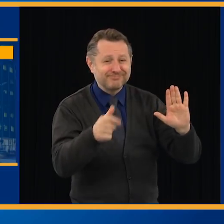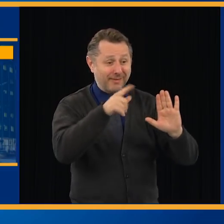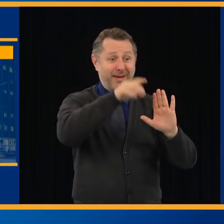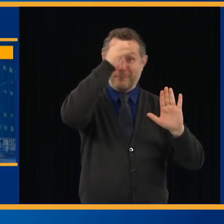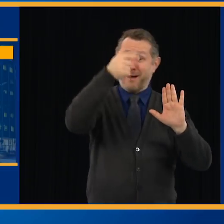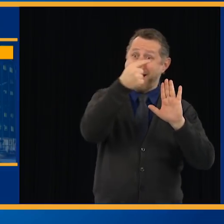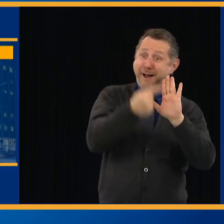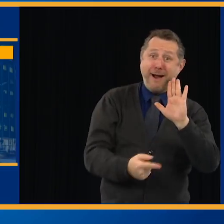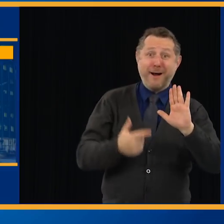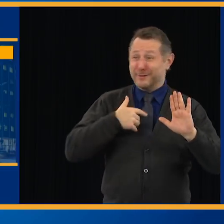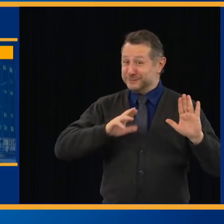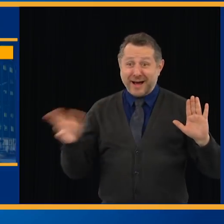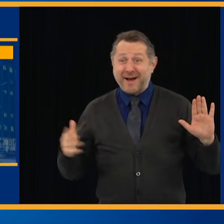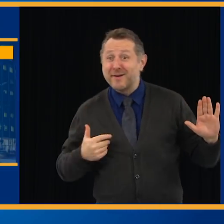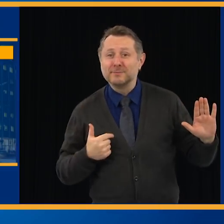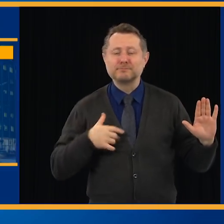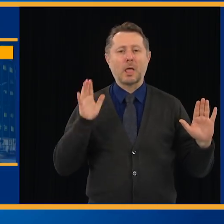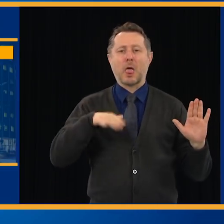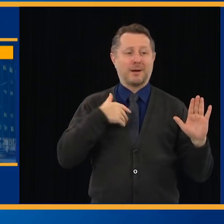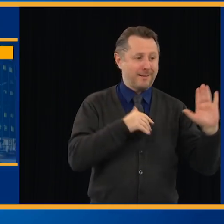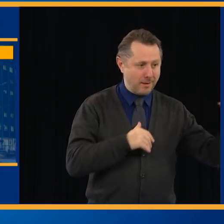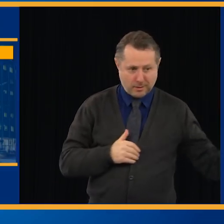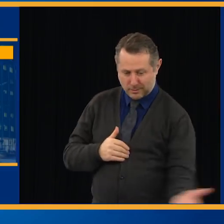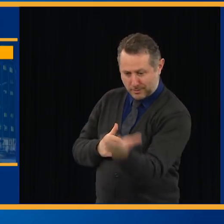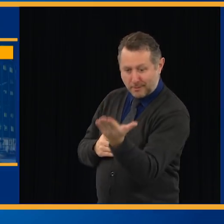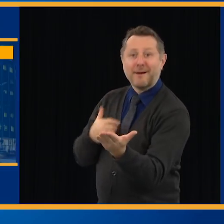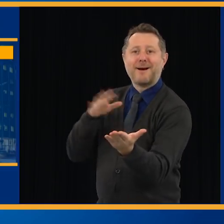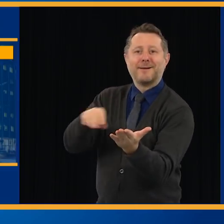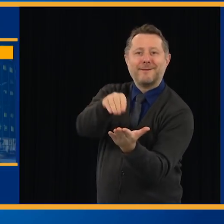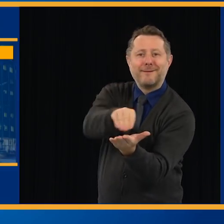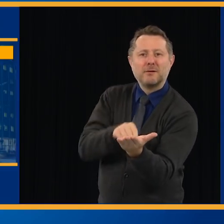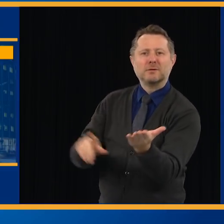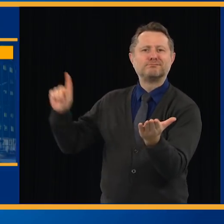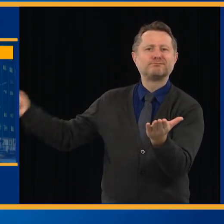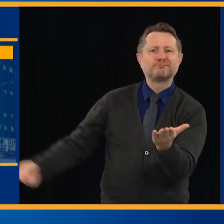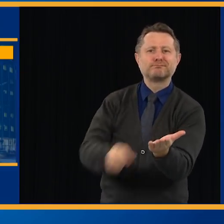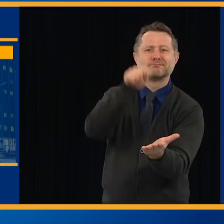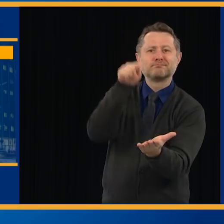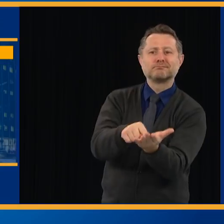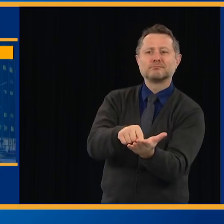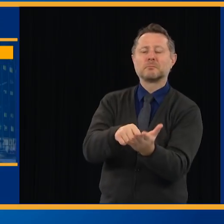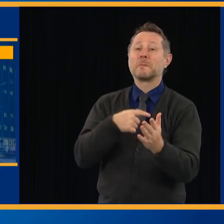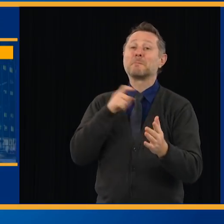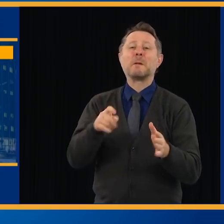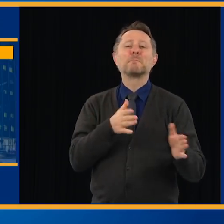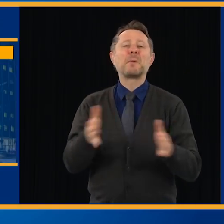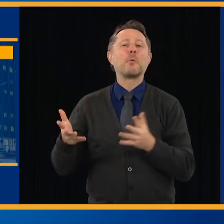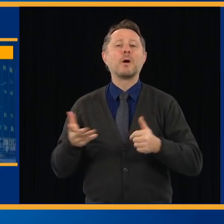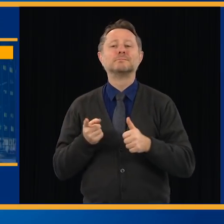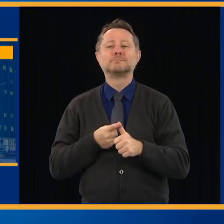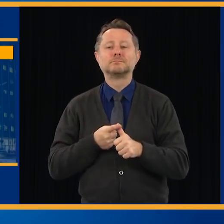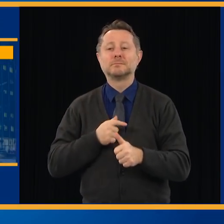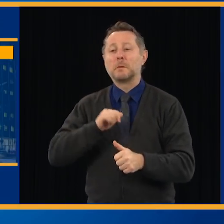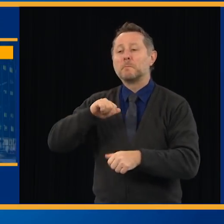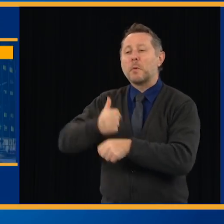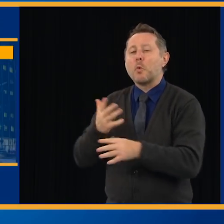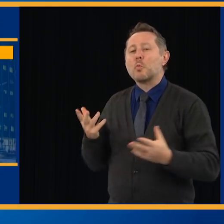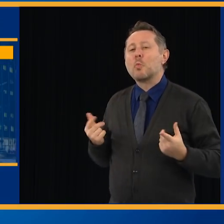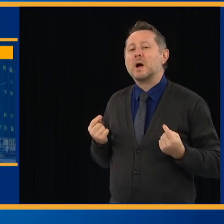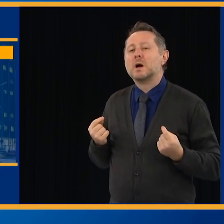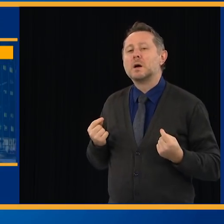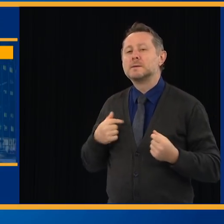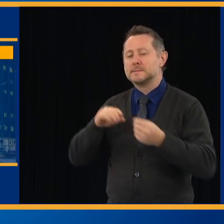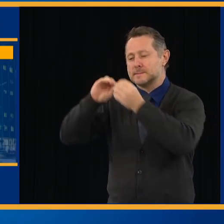plan. You have to have a plan that is based on facts, based on specifics. This is not about politics. This is not